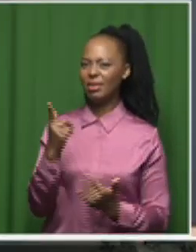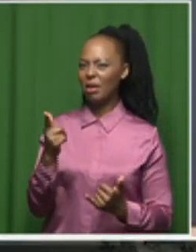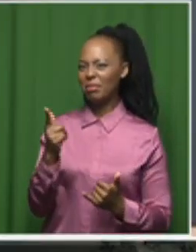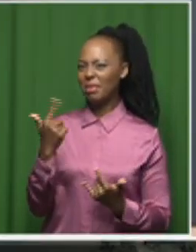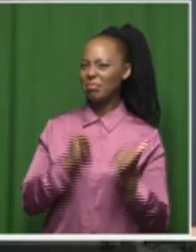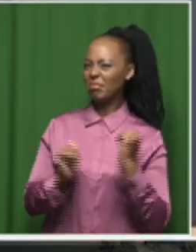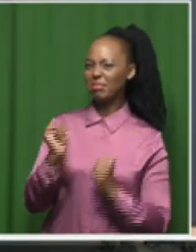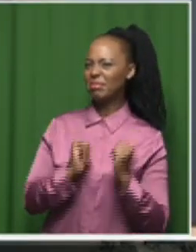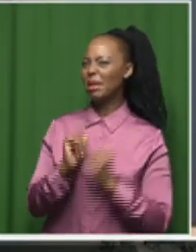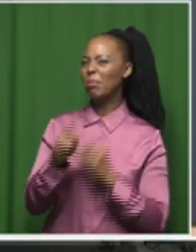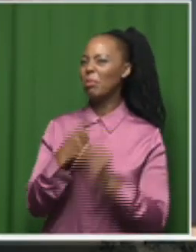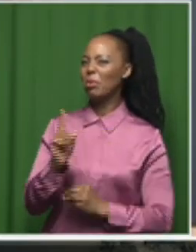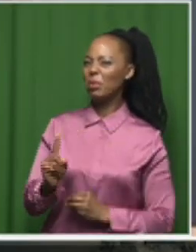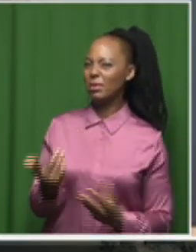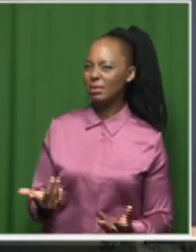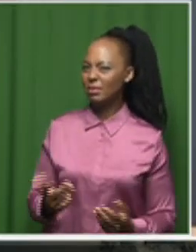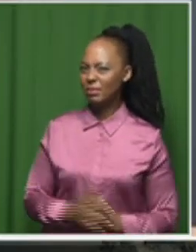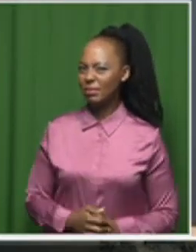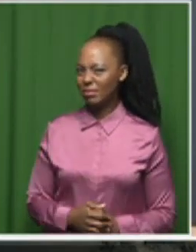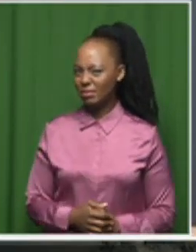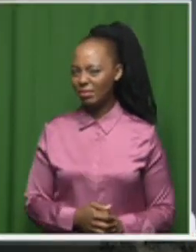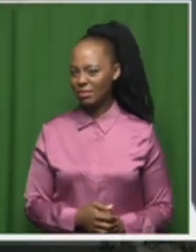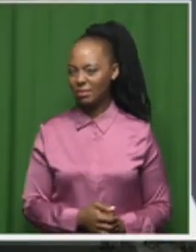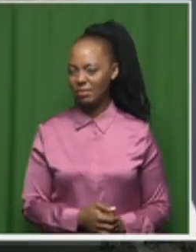all about, really, the storyline itself.